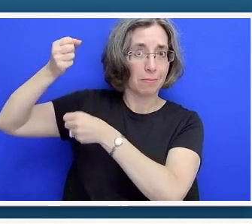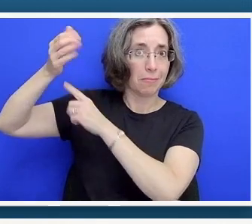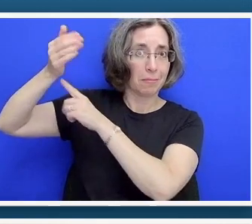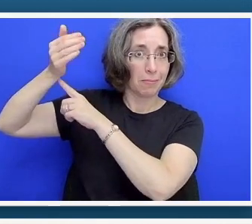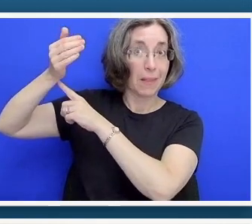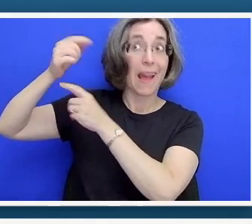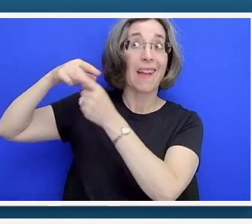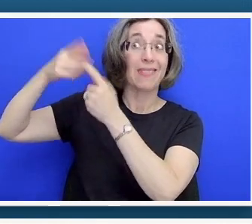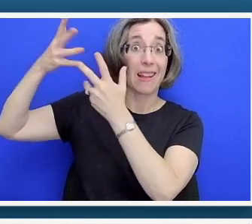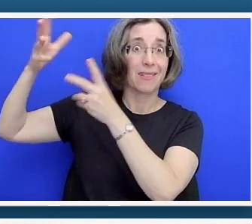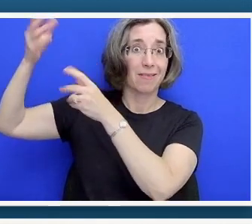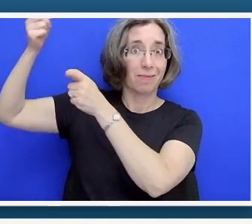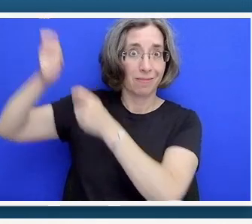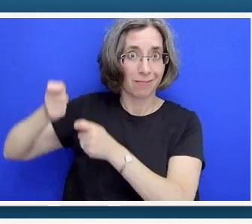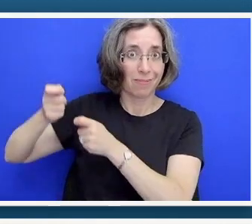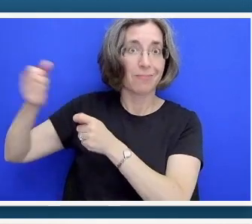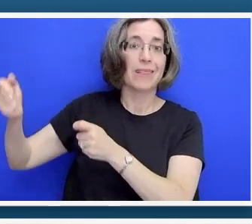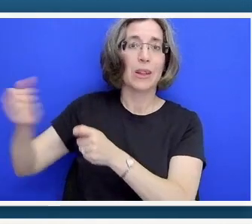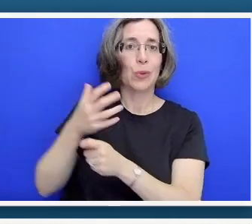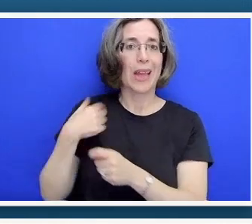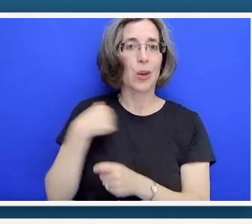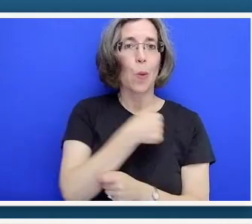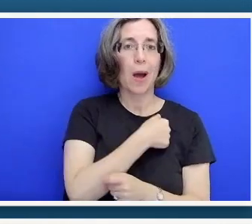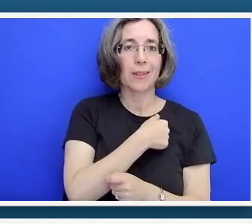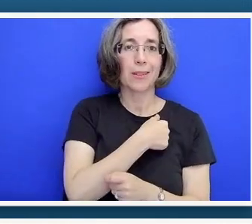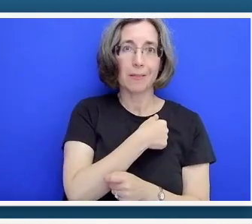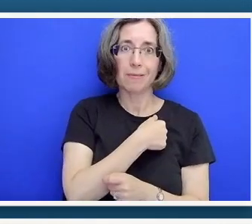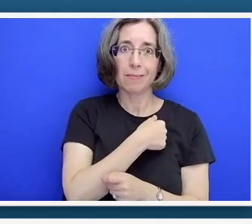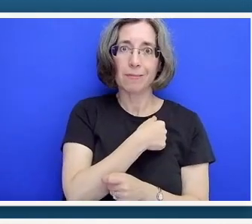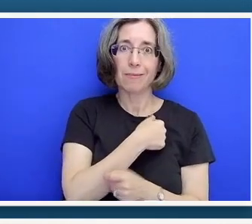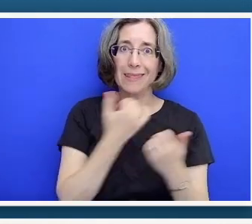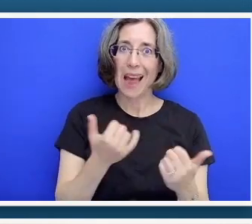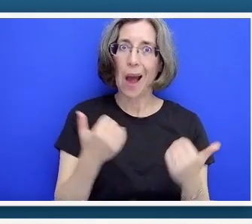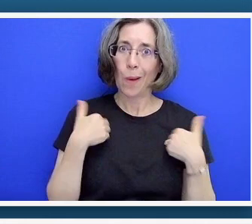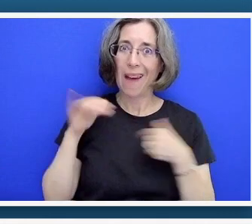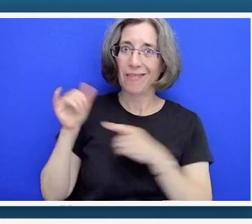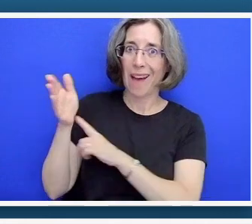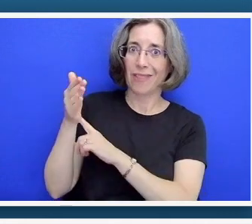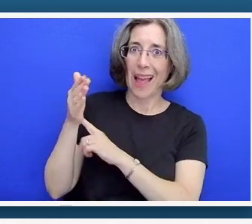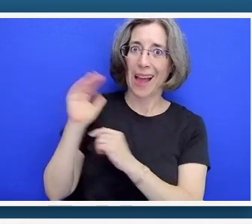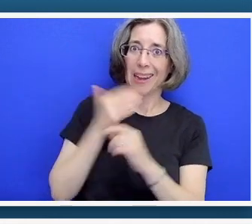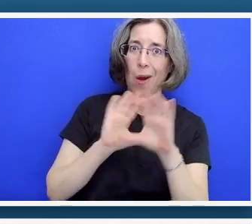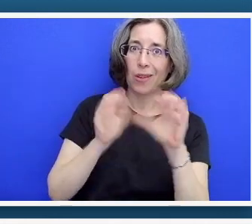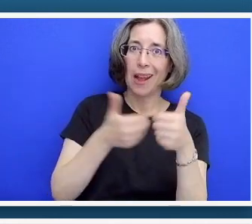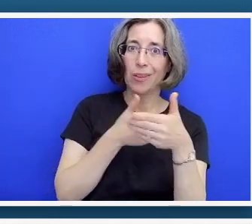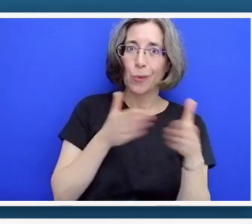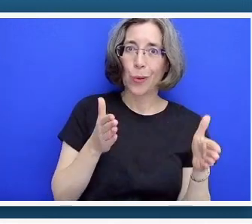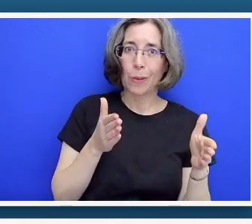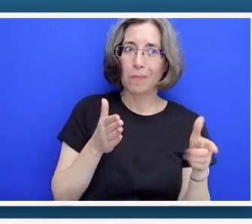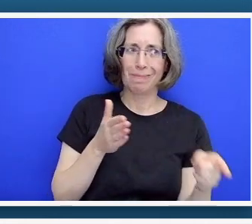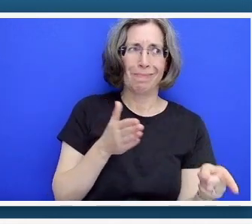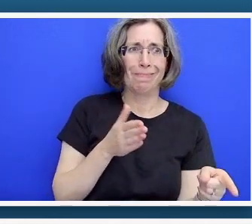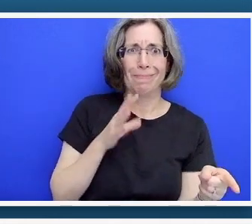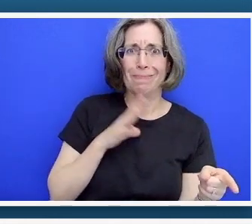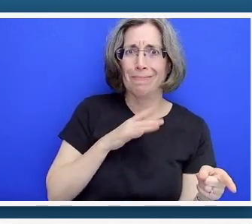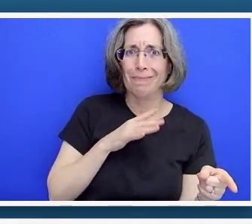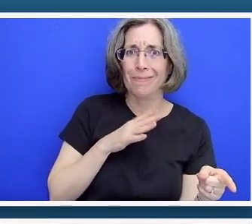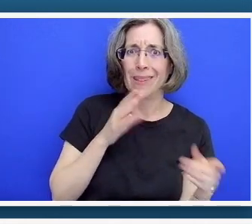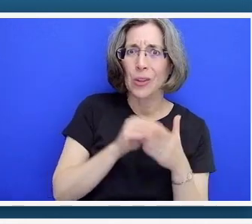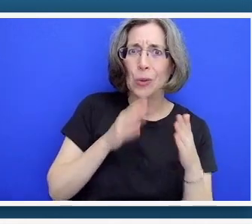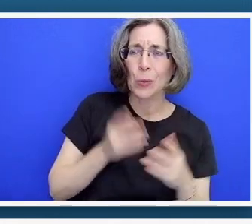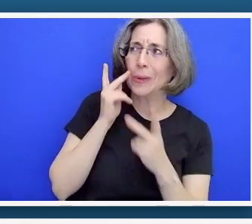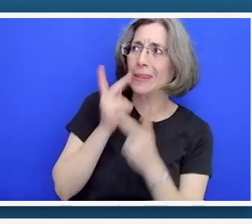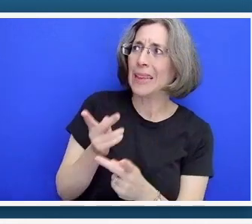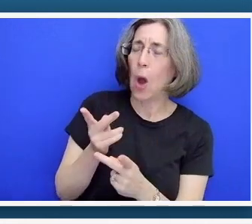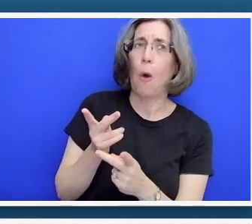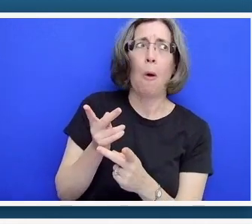it was just a really cool experience for our students to see that, yes, they're 13 years old, but they have made an impact. Their words,